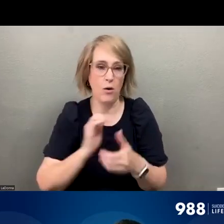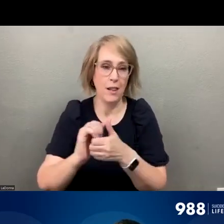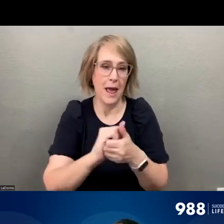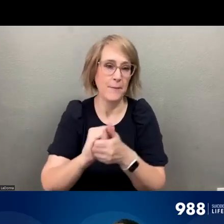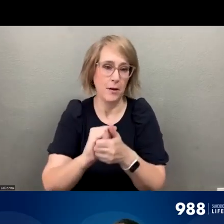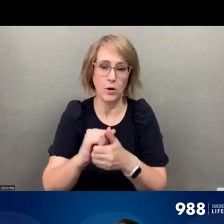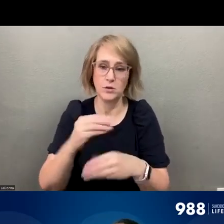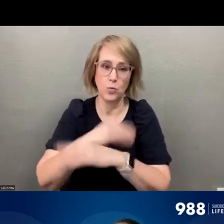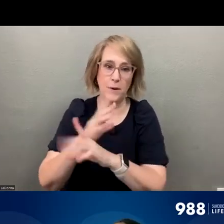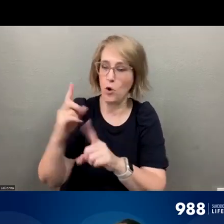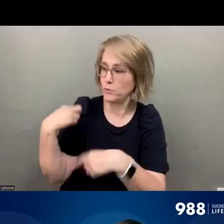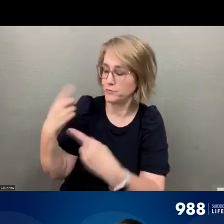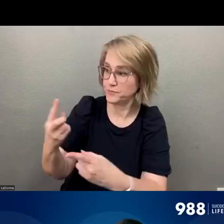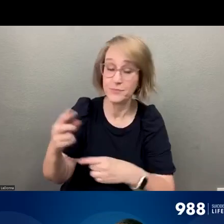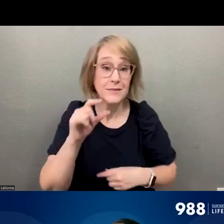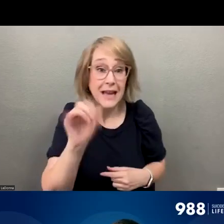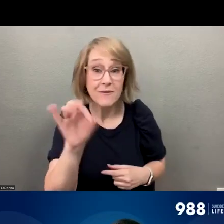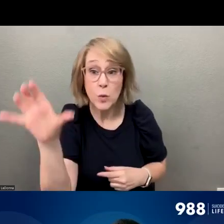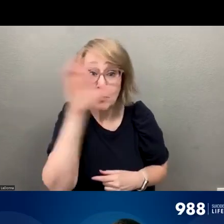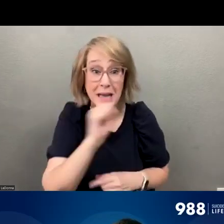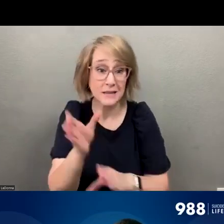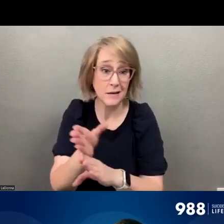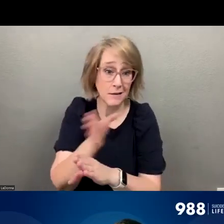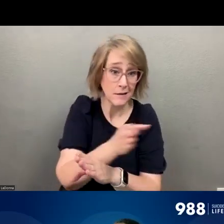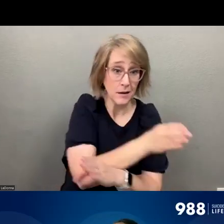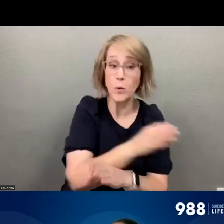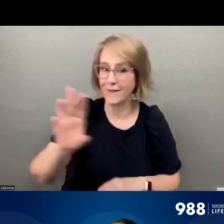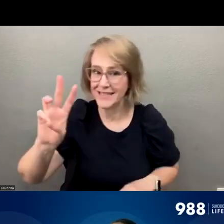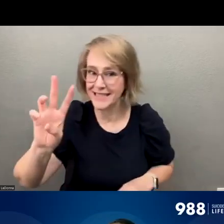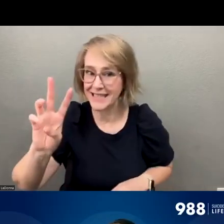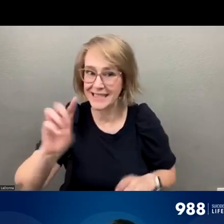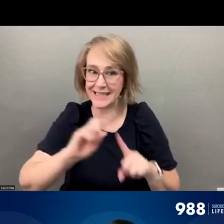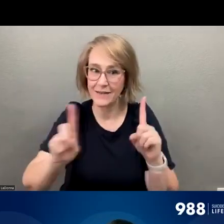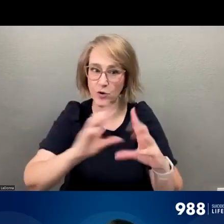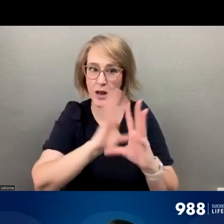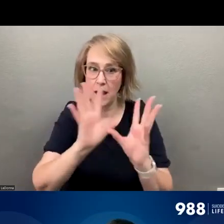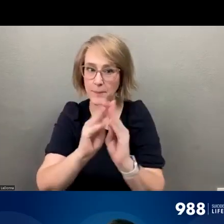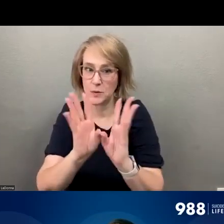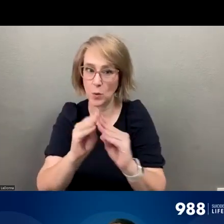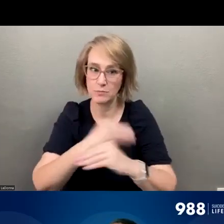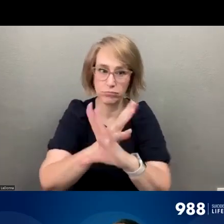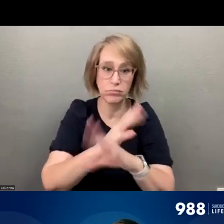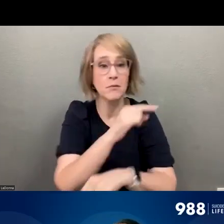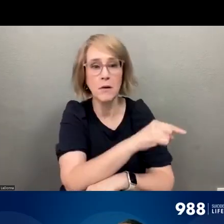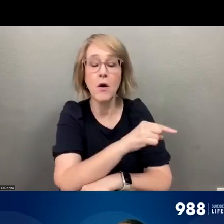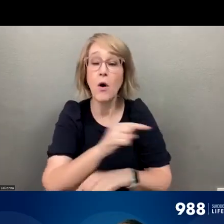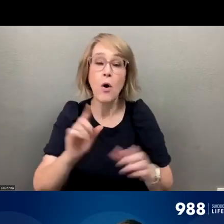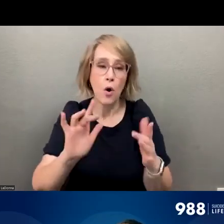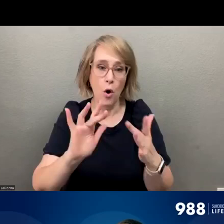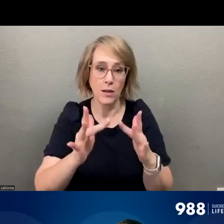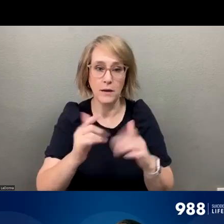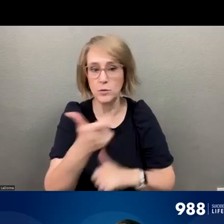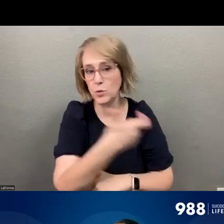webinar series. And if you have missed any of the 6 episodes, they are available online and available for you to